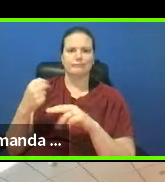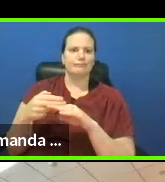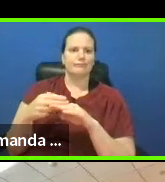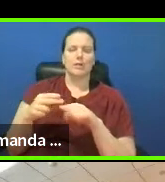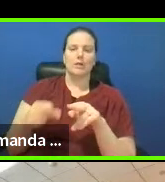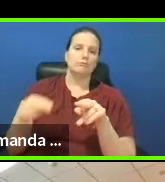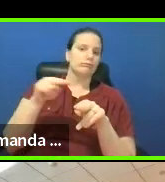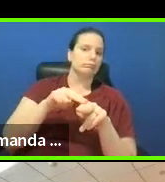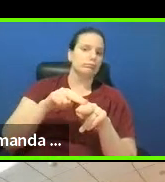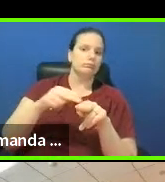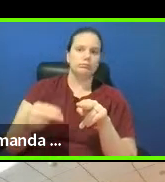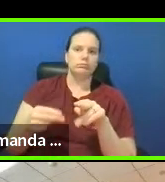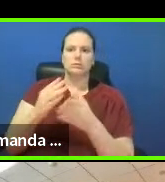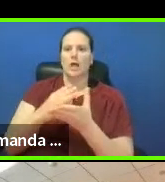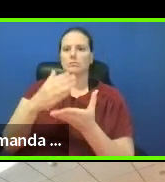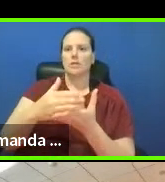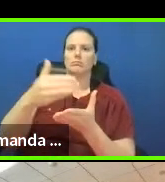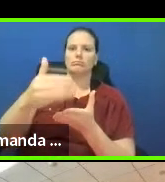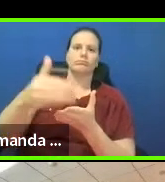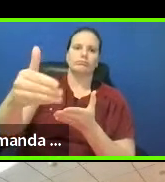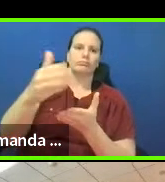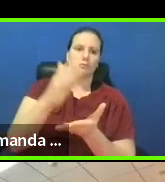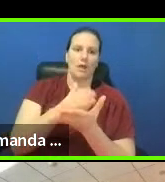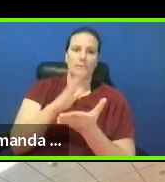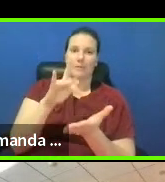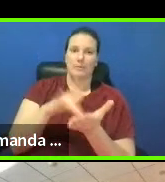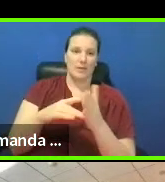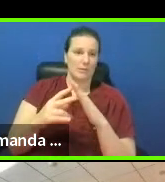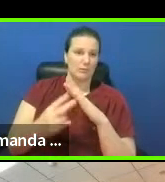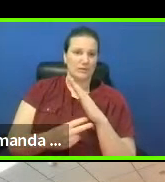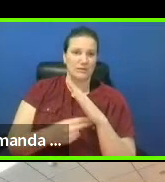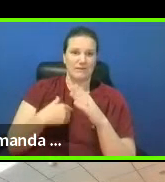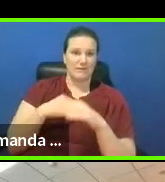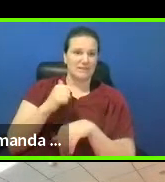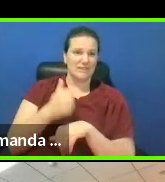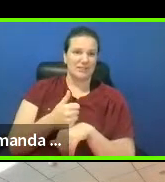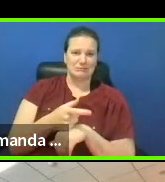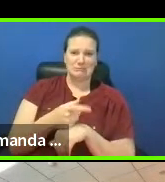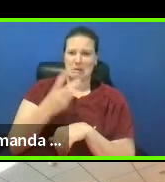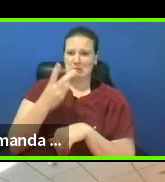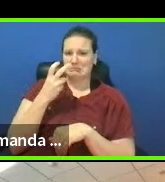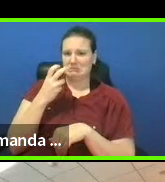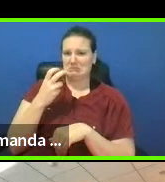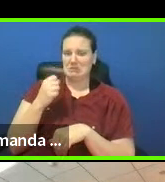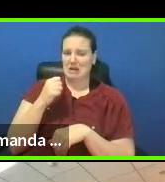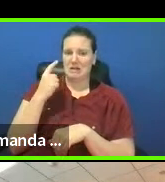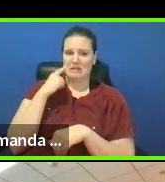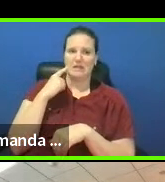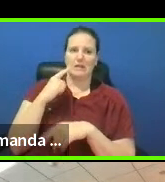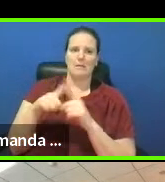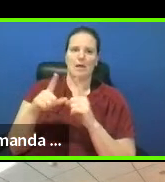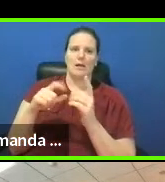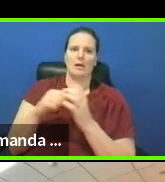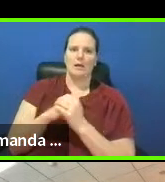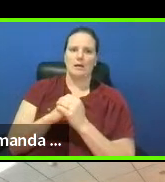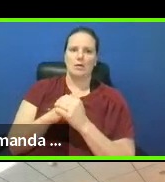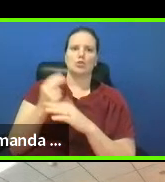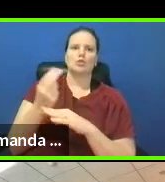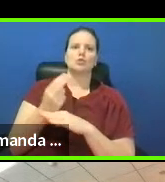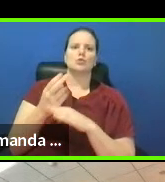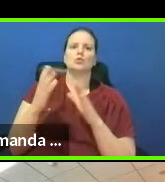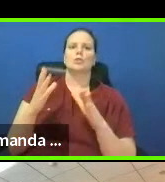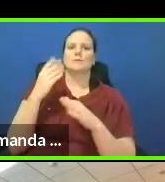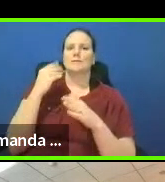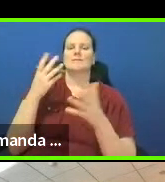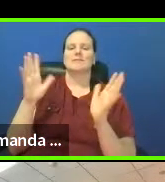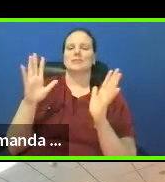off, stops. Will this stop in the middle of the bridge? Is there a station there? I don't think so, but you know, what is that user experience? So I'm